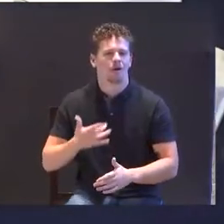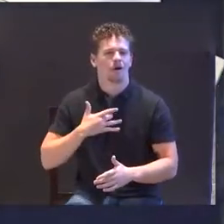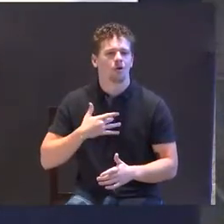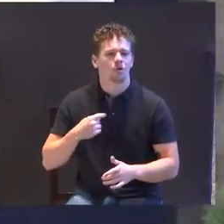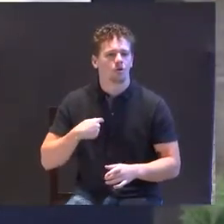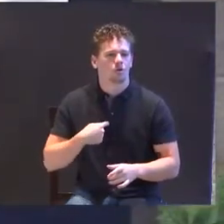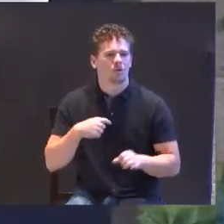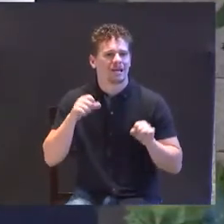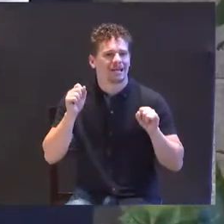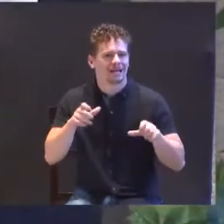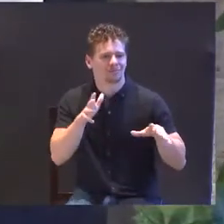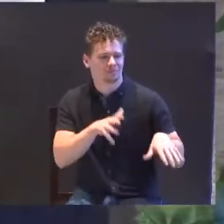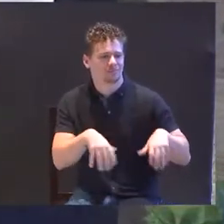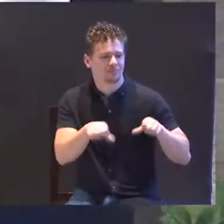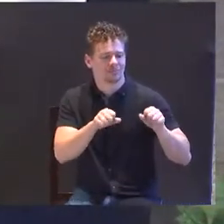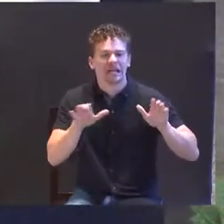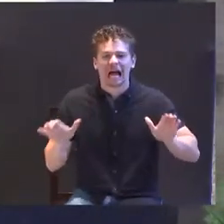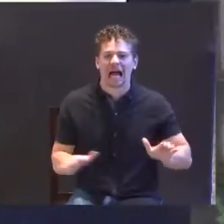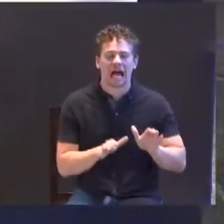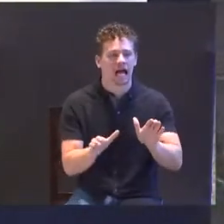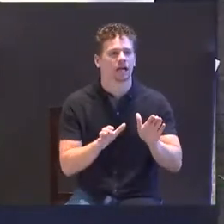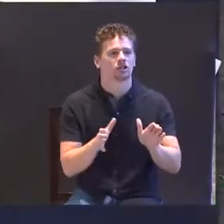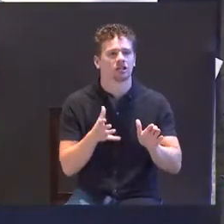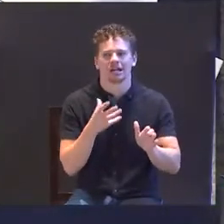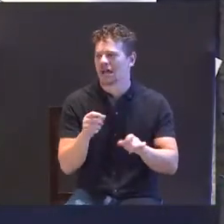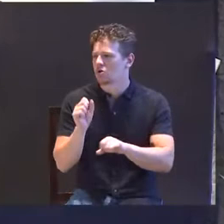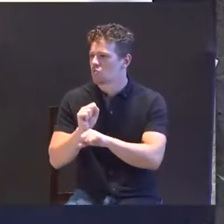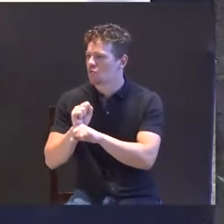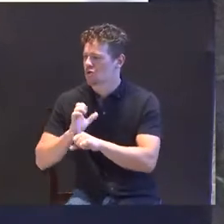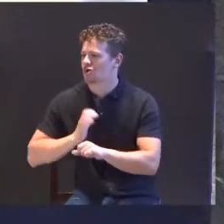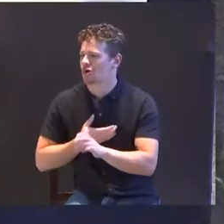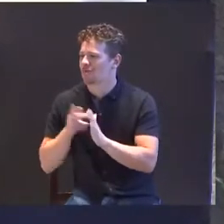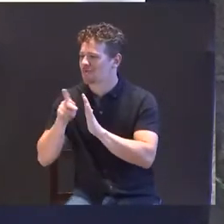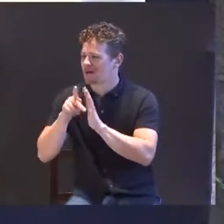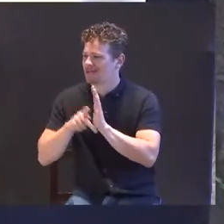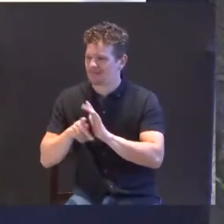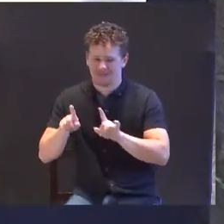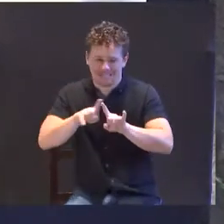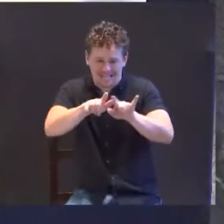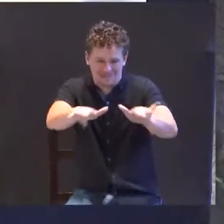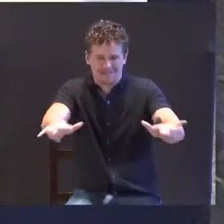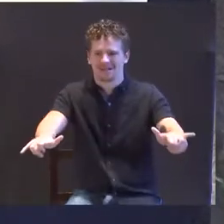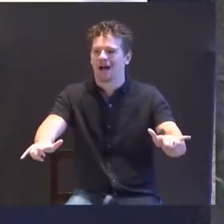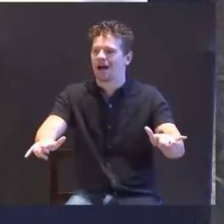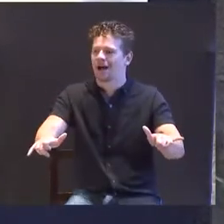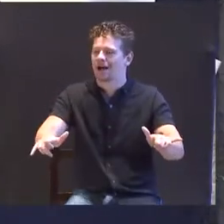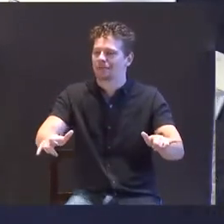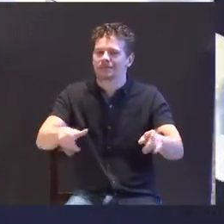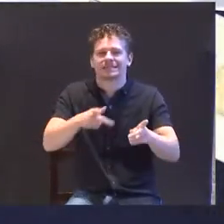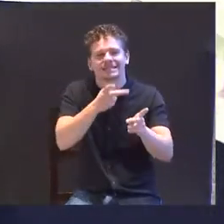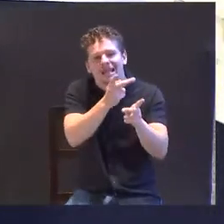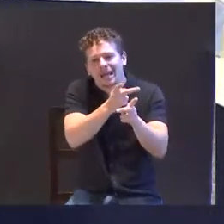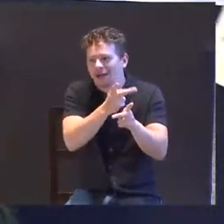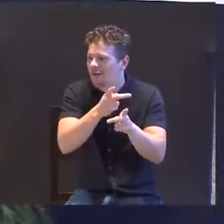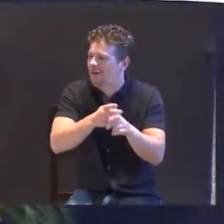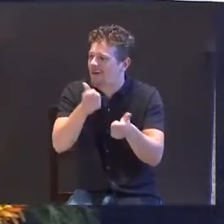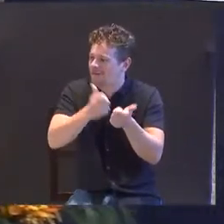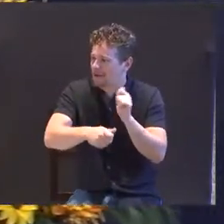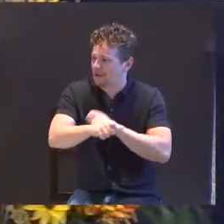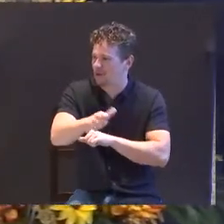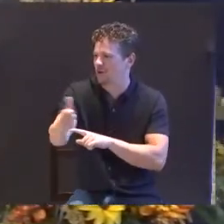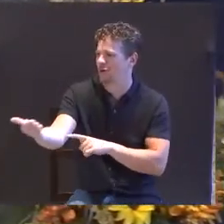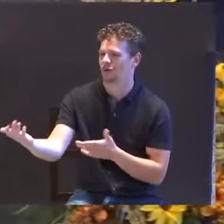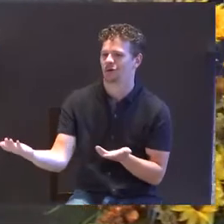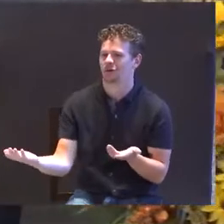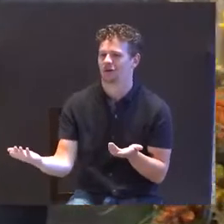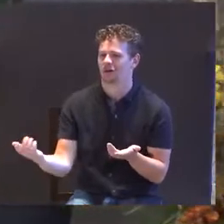and still work these unity principles that we teach here in such a kind way, and in working in such a way that we do